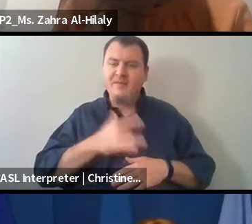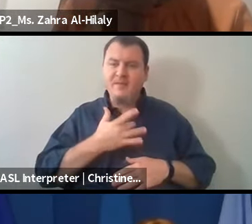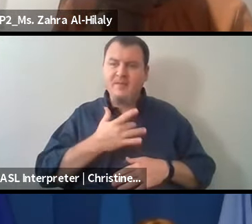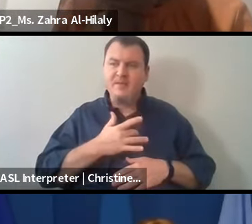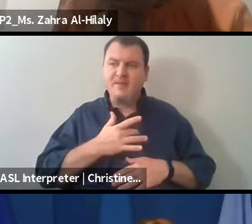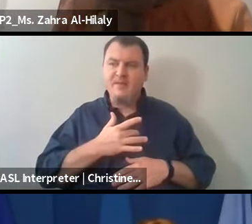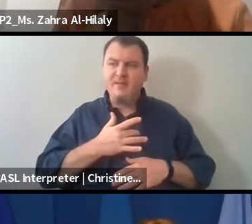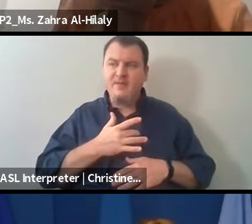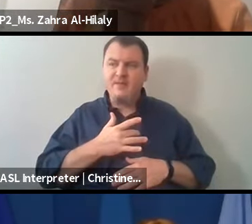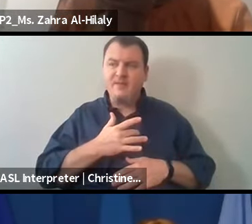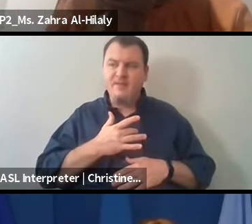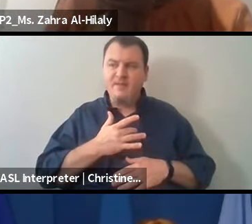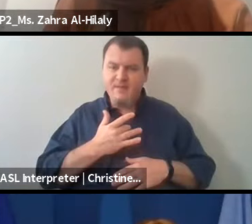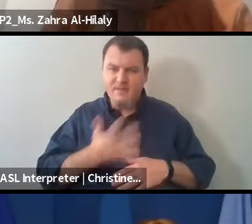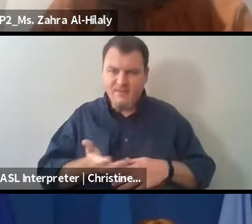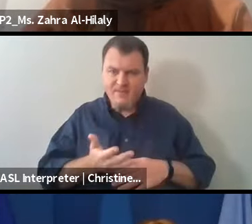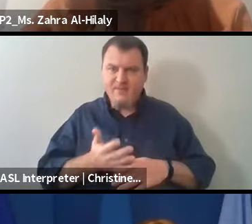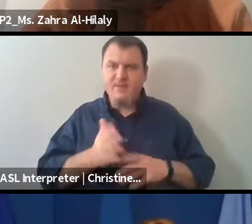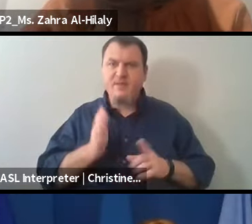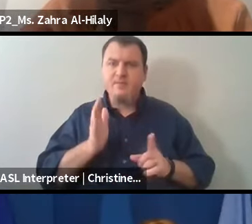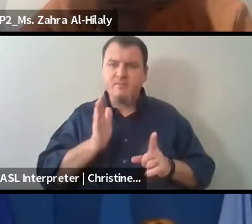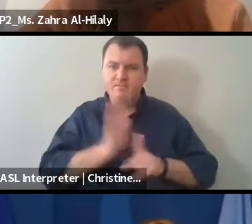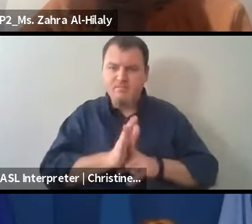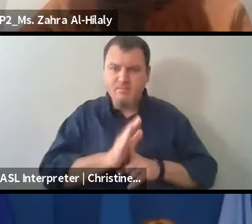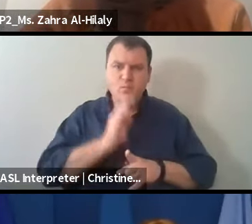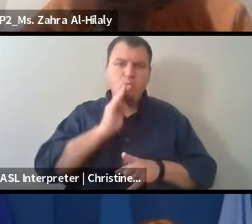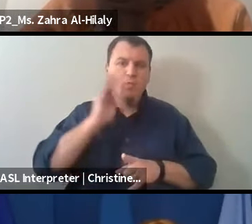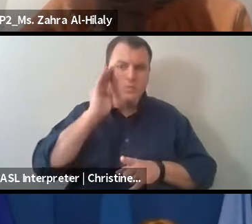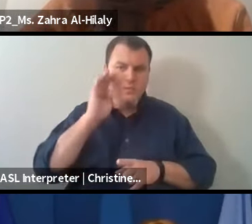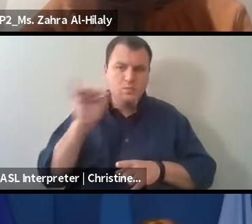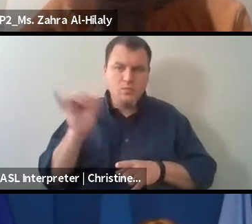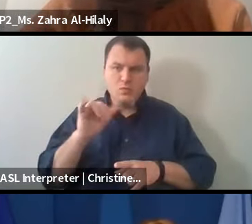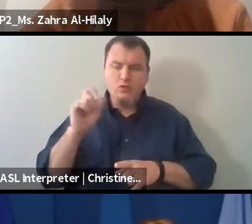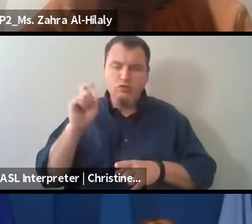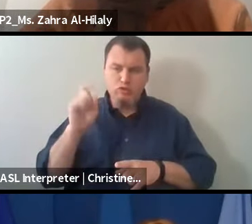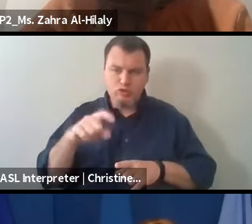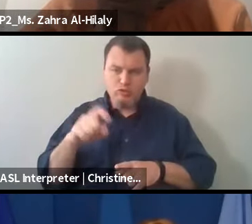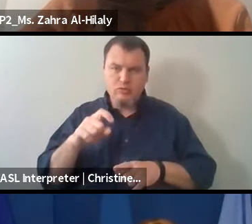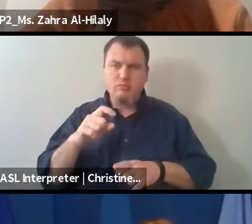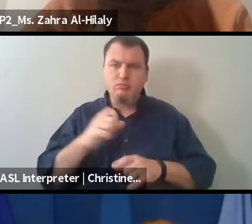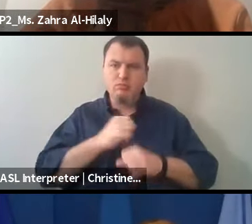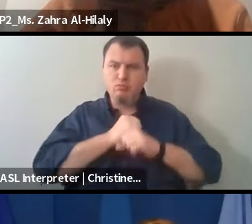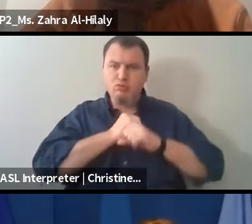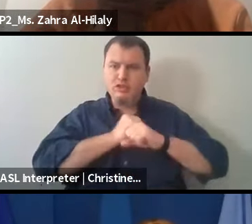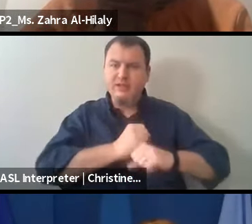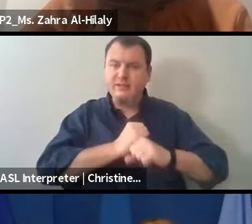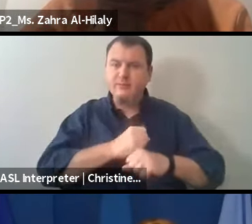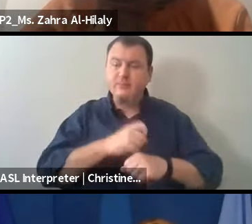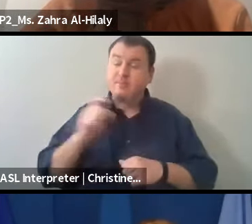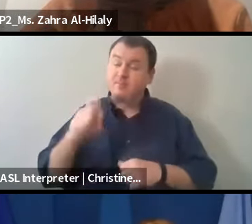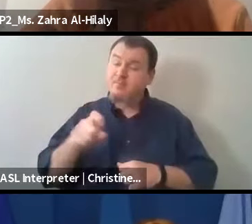that that's their home too, and that they should be protected.